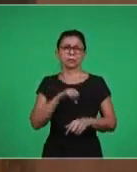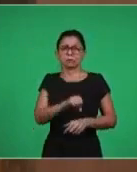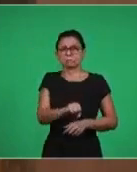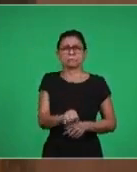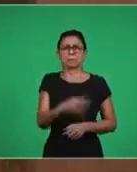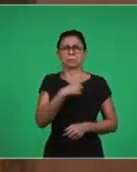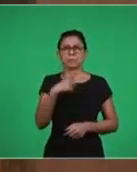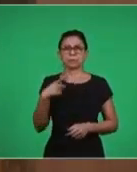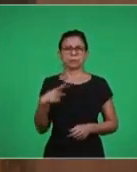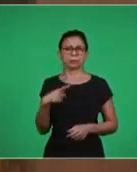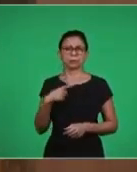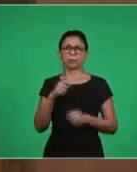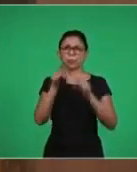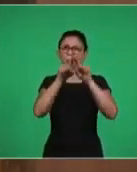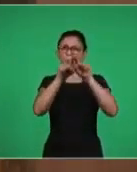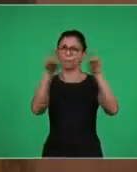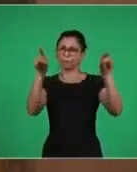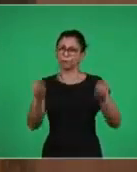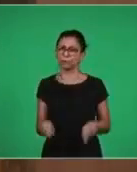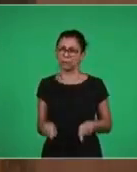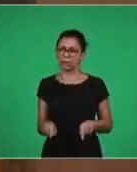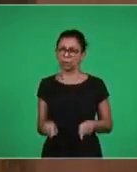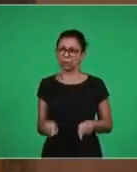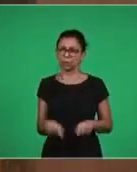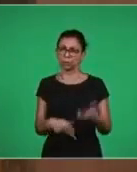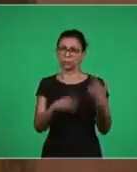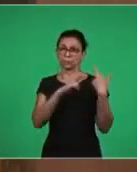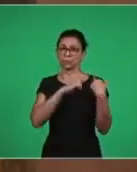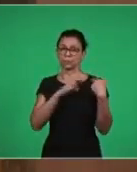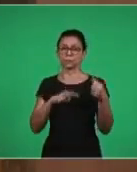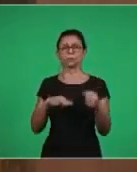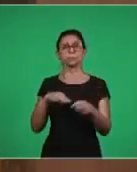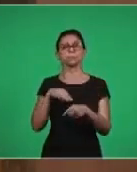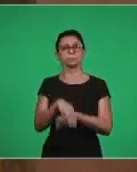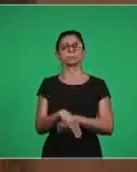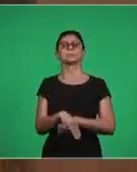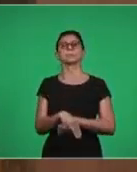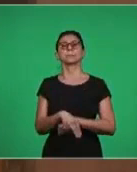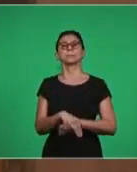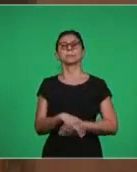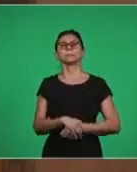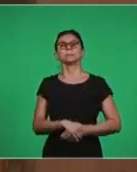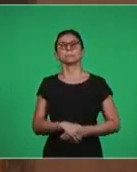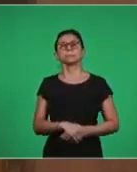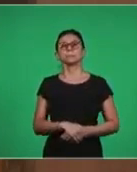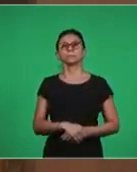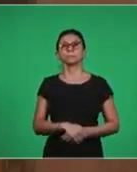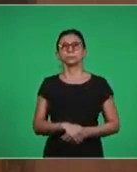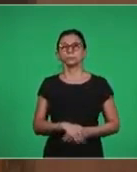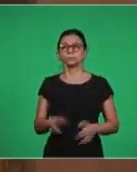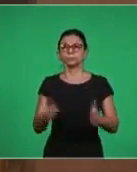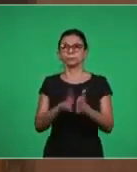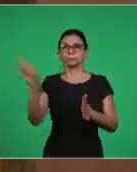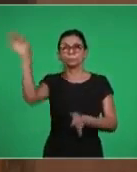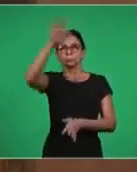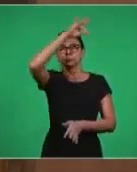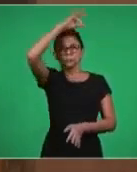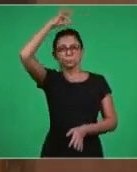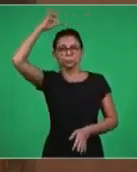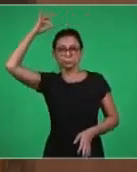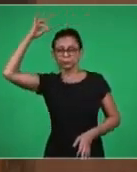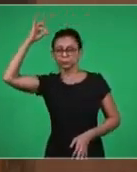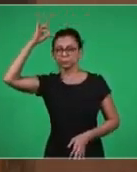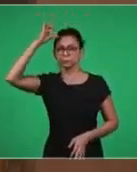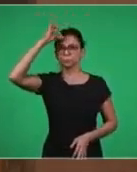might be. Independent position, we have a responsibility with the ministry. And the ministry is of the